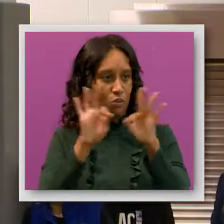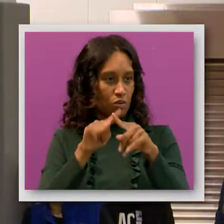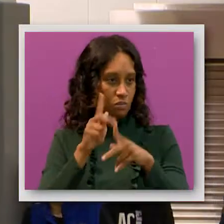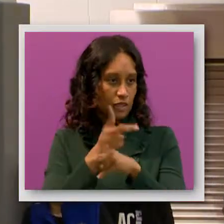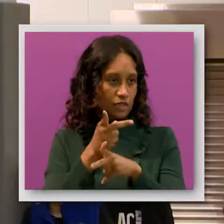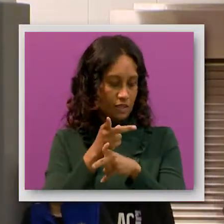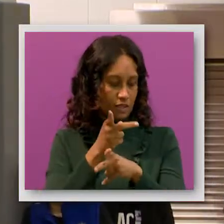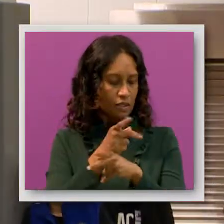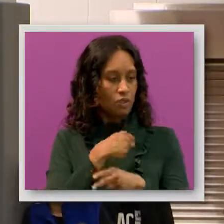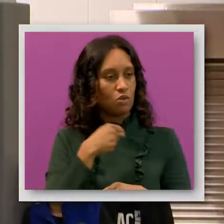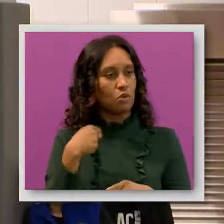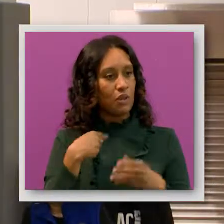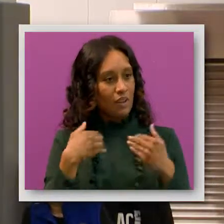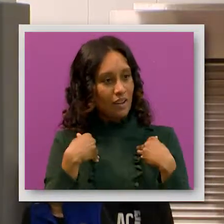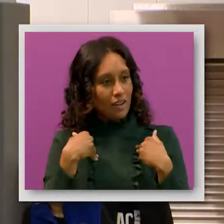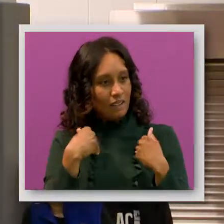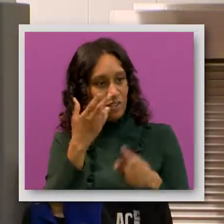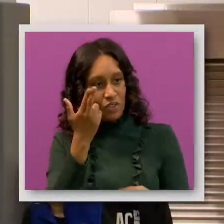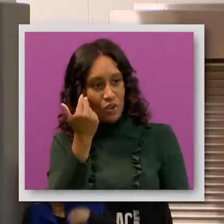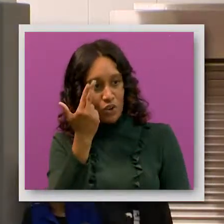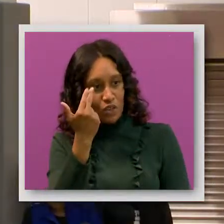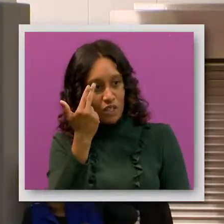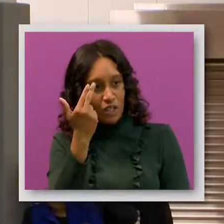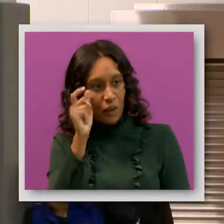maintain. We have